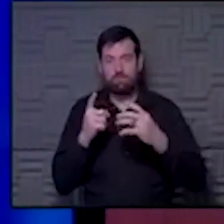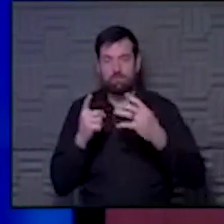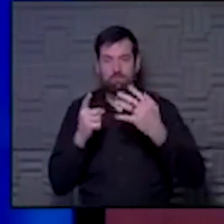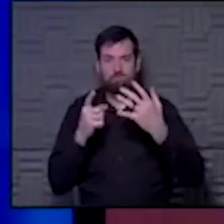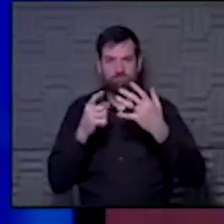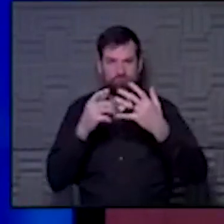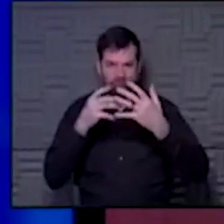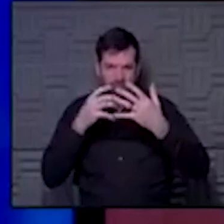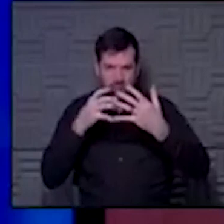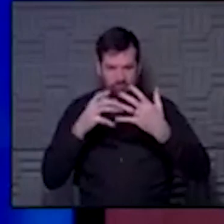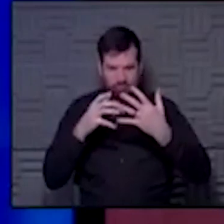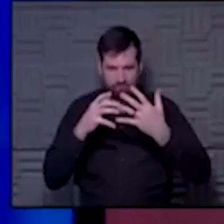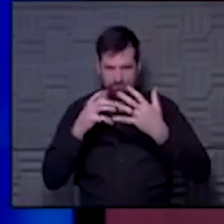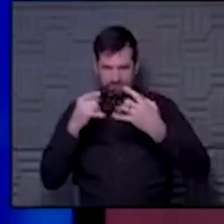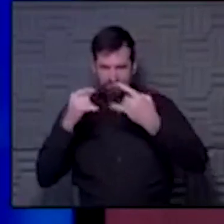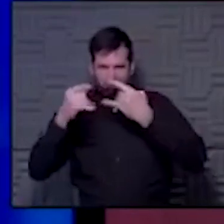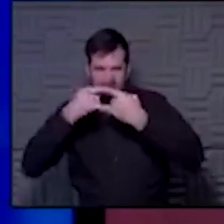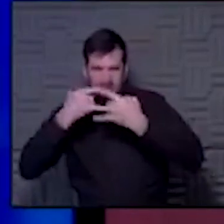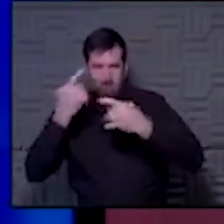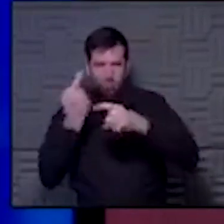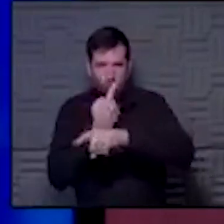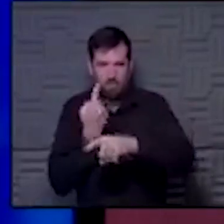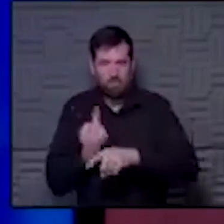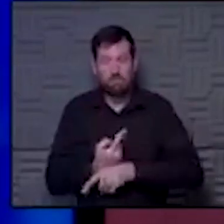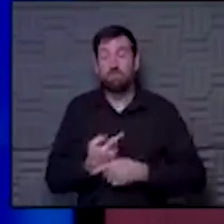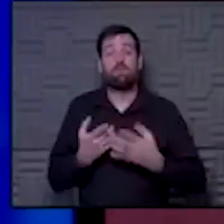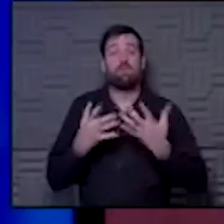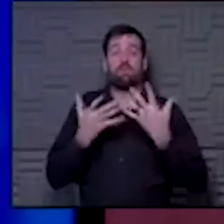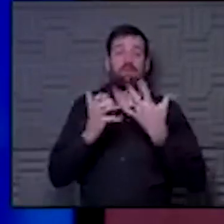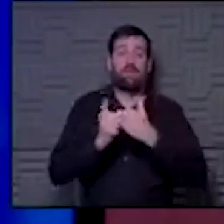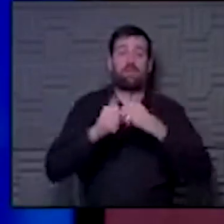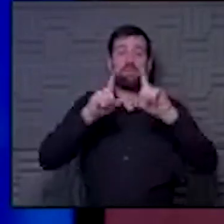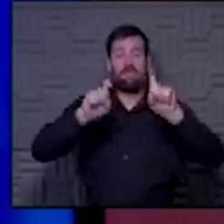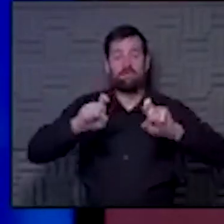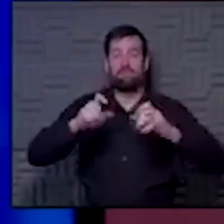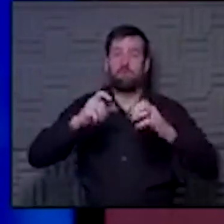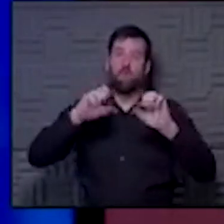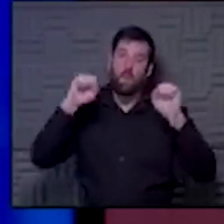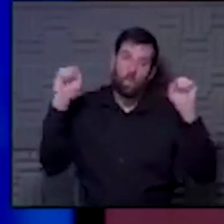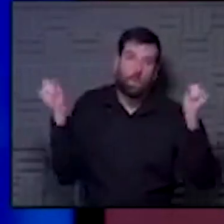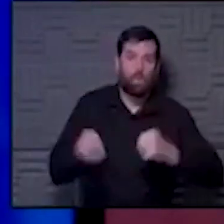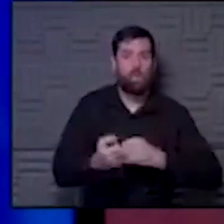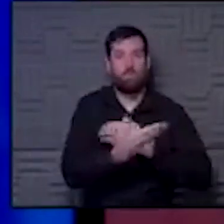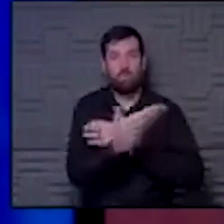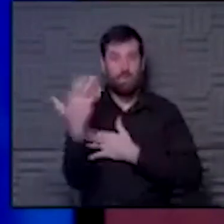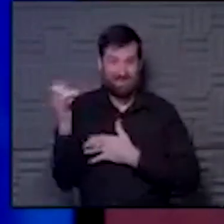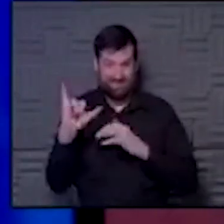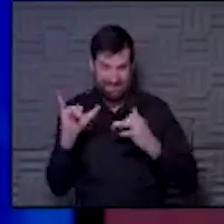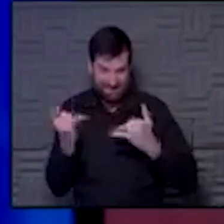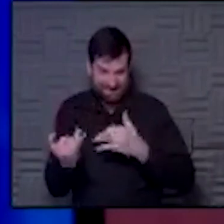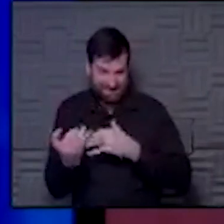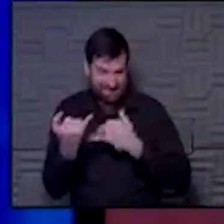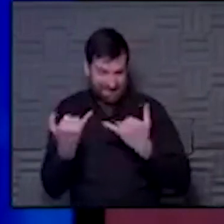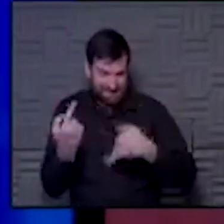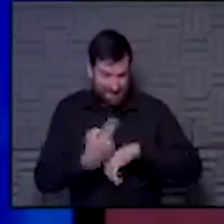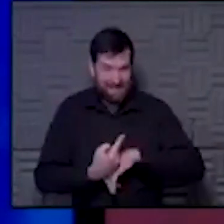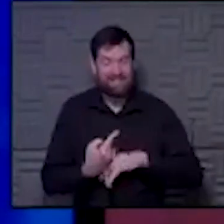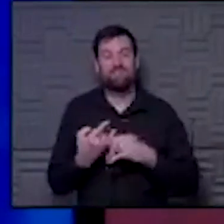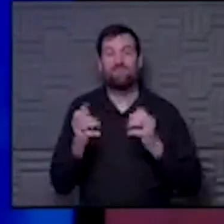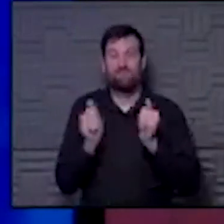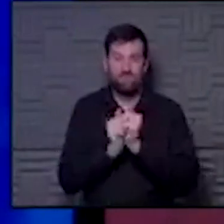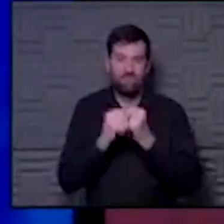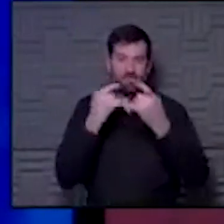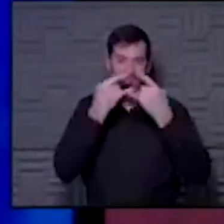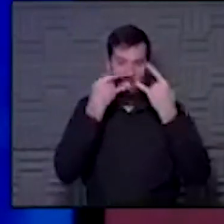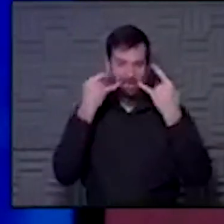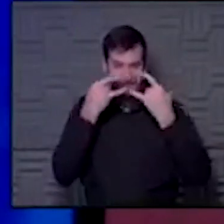different spaces for your breath to escape more easily. And one way to test that is on a cold winter morning, like today, put the double mask on,